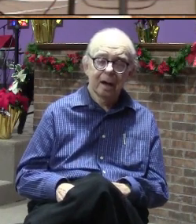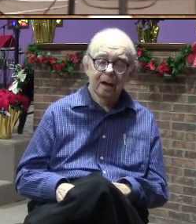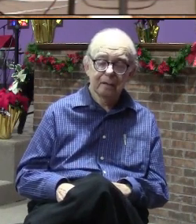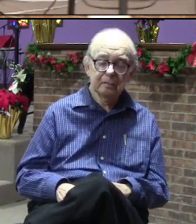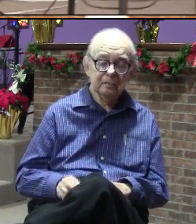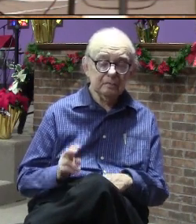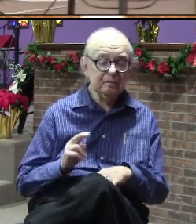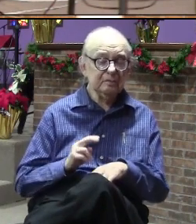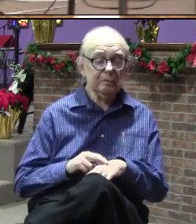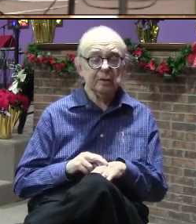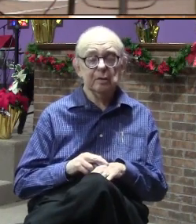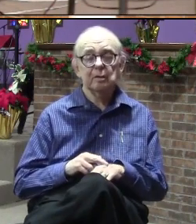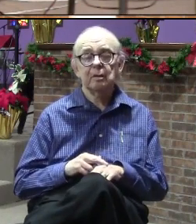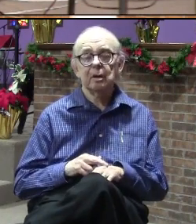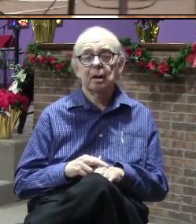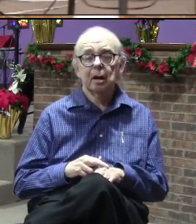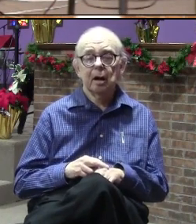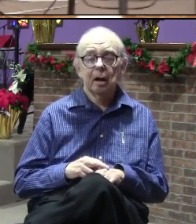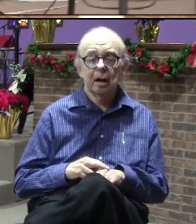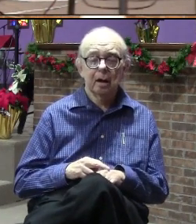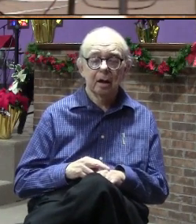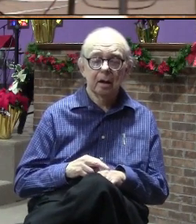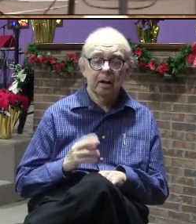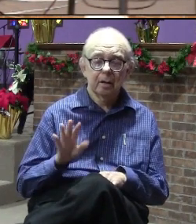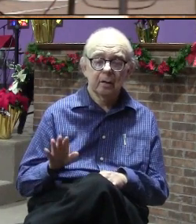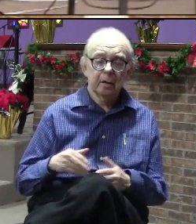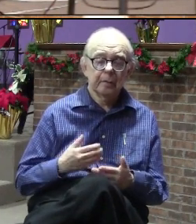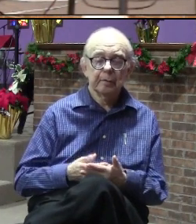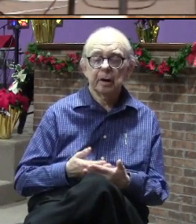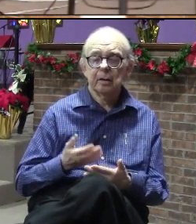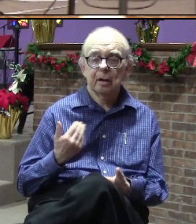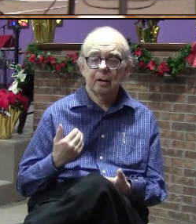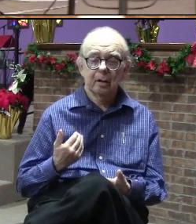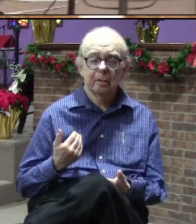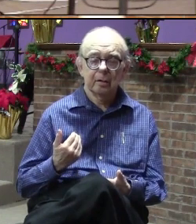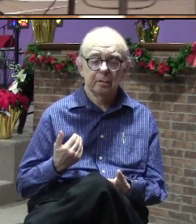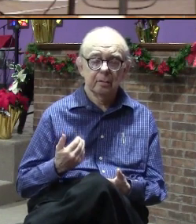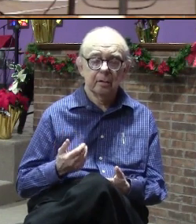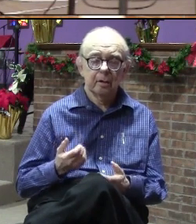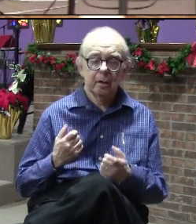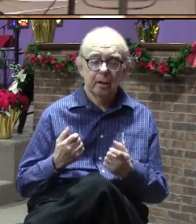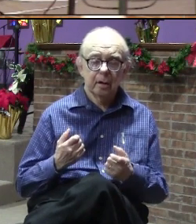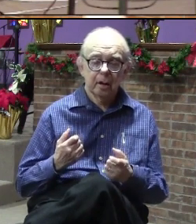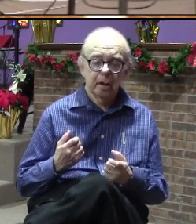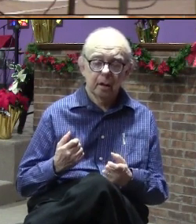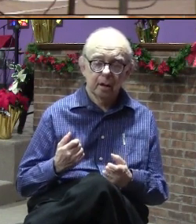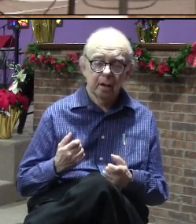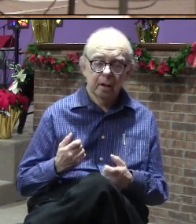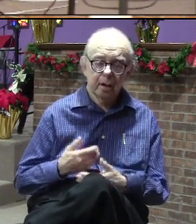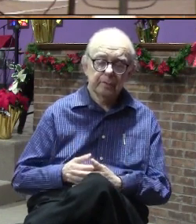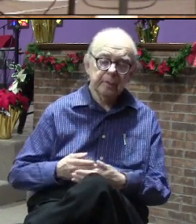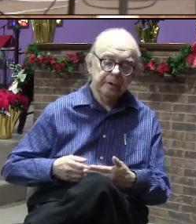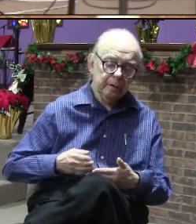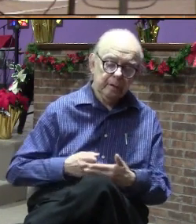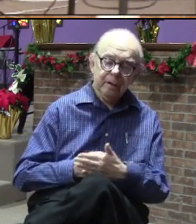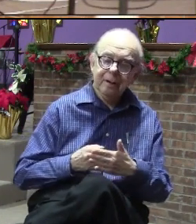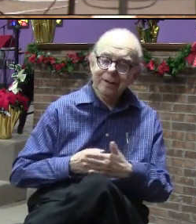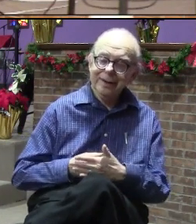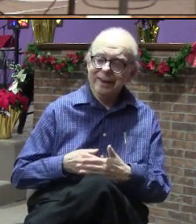Typical. I've never been pregnant before, and all of a sudden this baby's kicking. What is that?